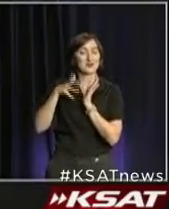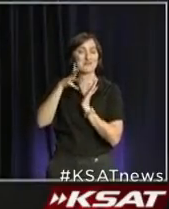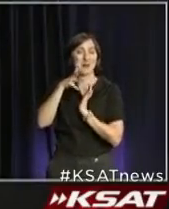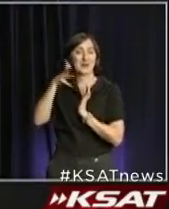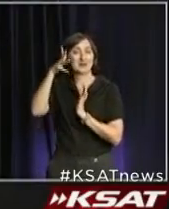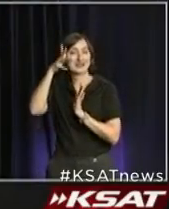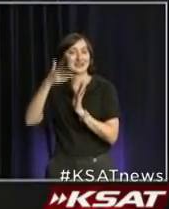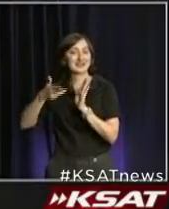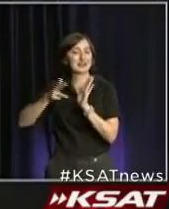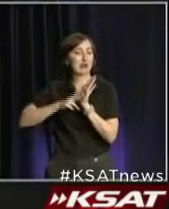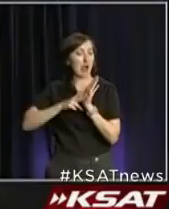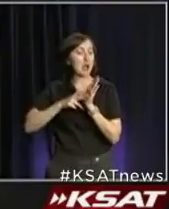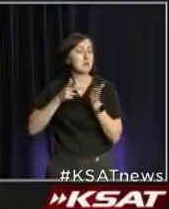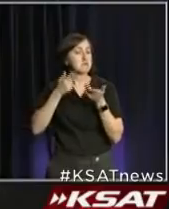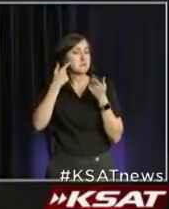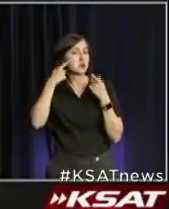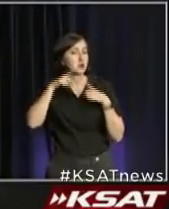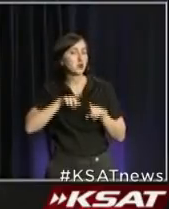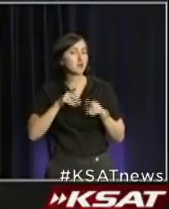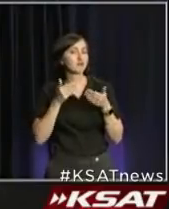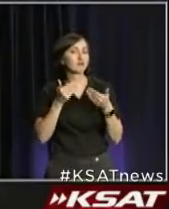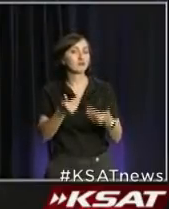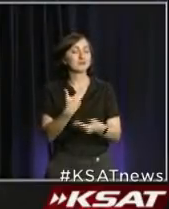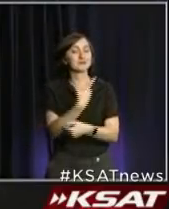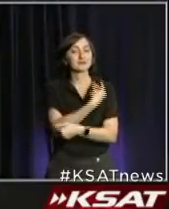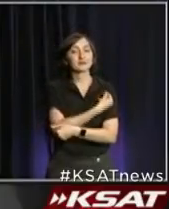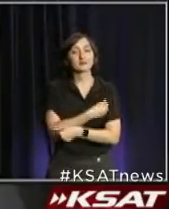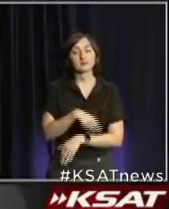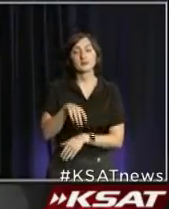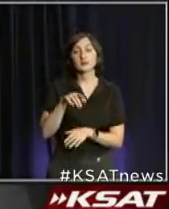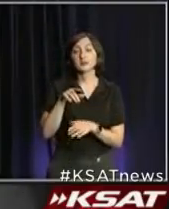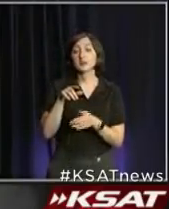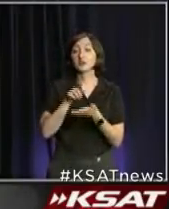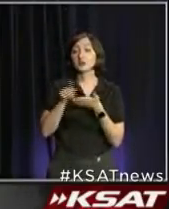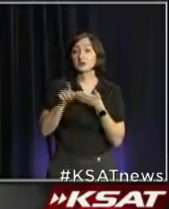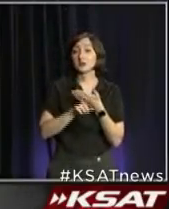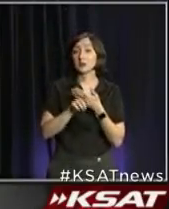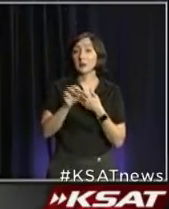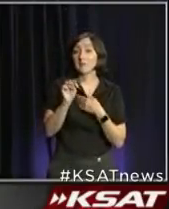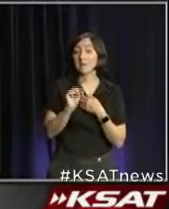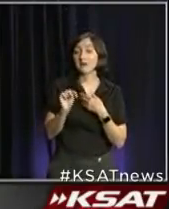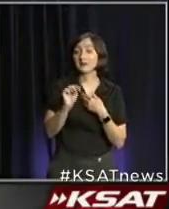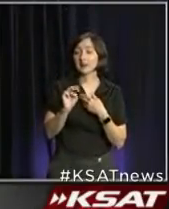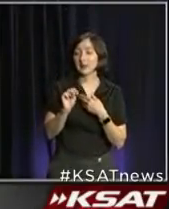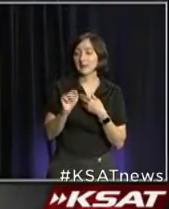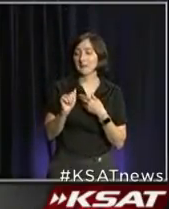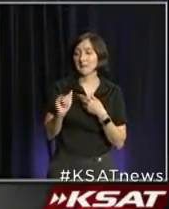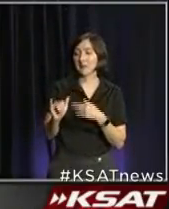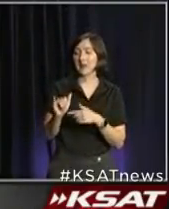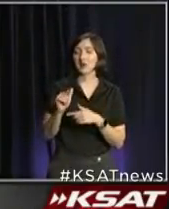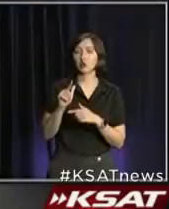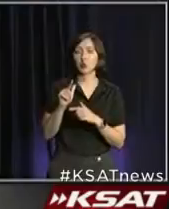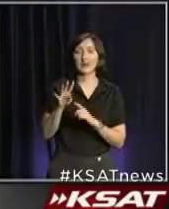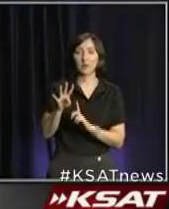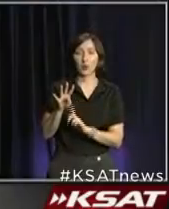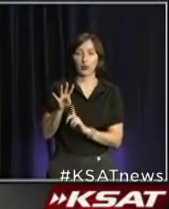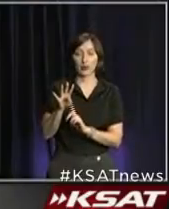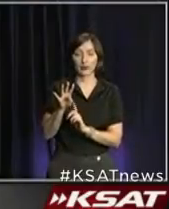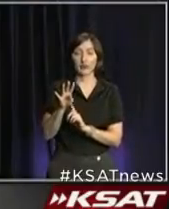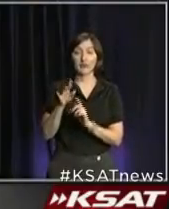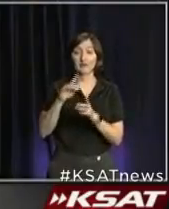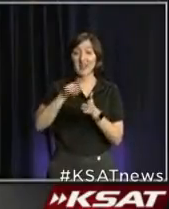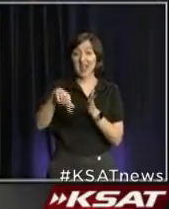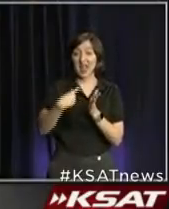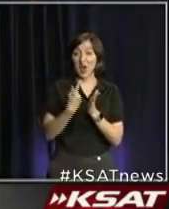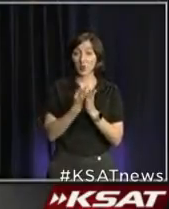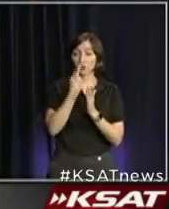required. Beginning Monday, May 24th, the hours and dates for people to receive the vaccine at the Alamo Dome drive-through clinic,